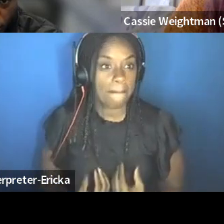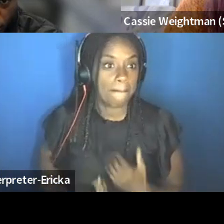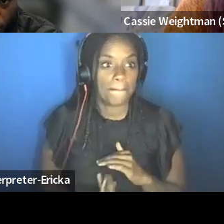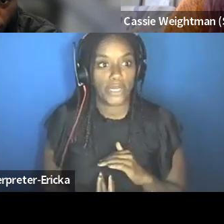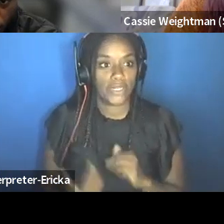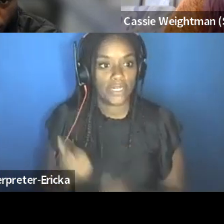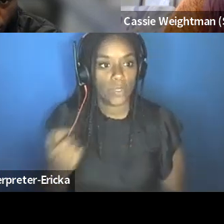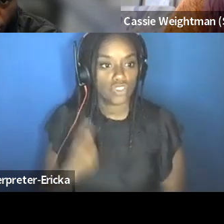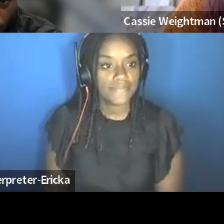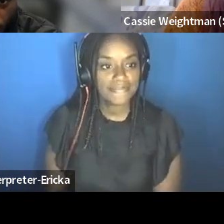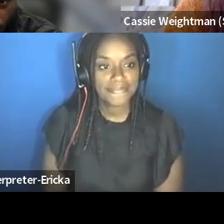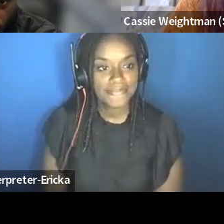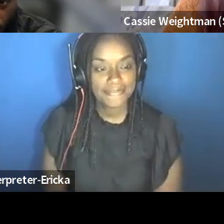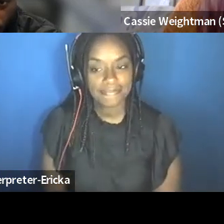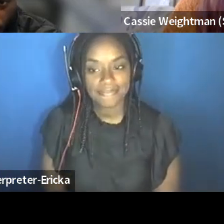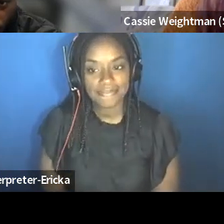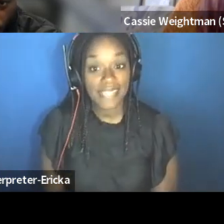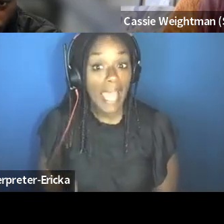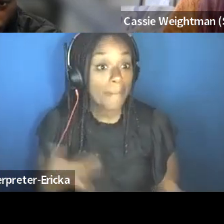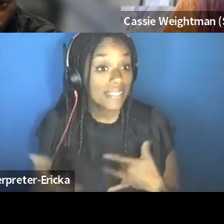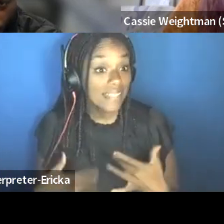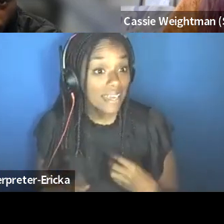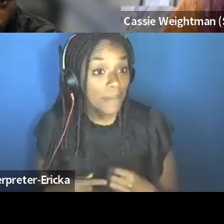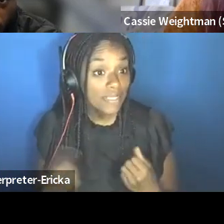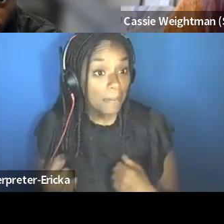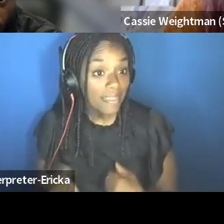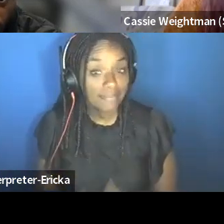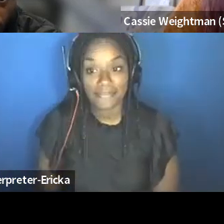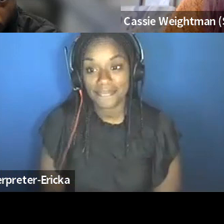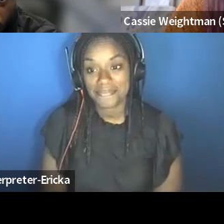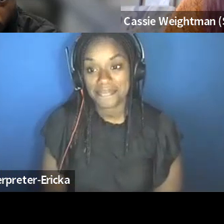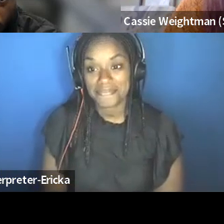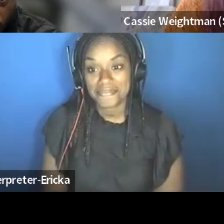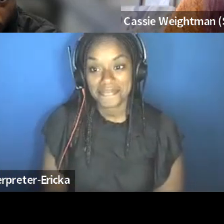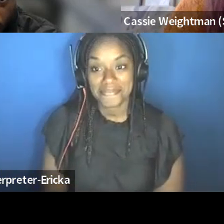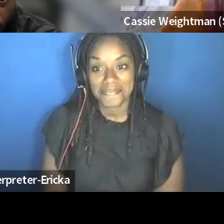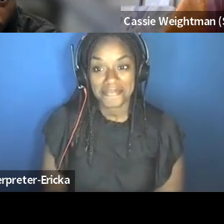off. I'm excited about something.